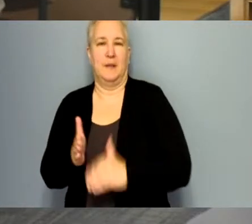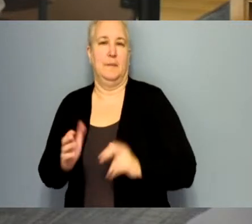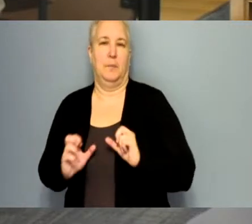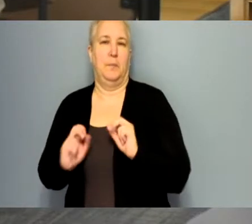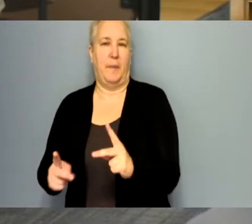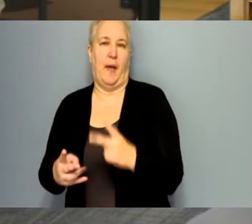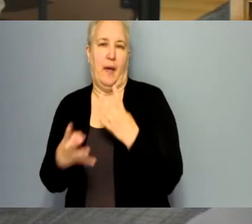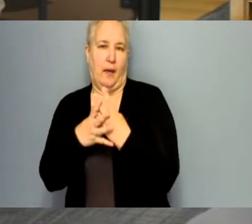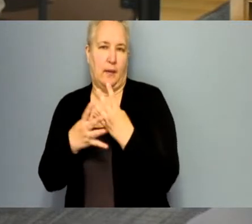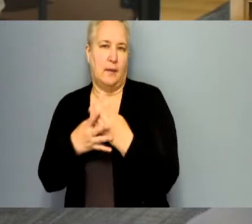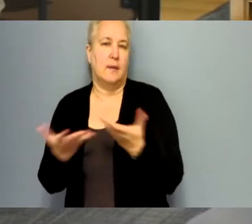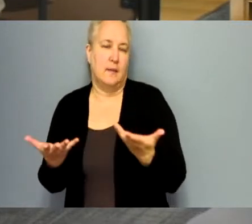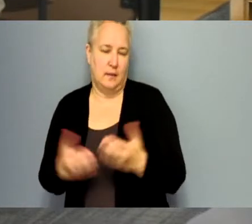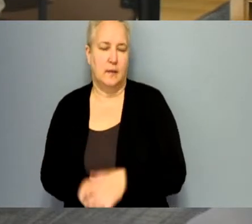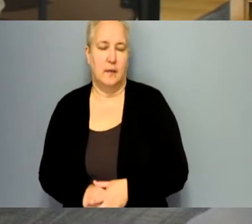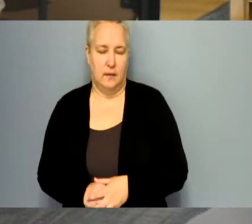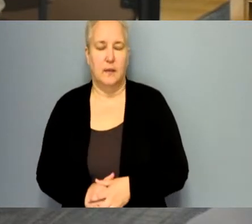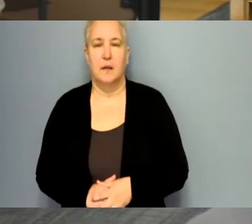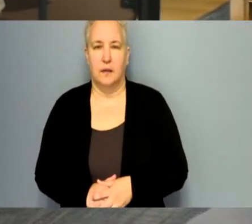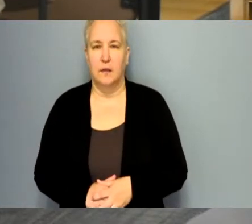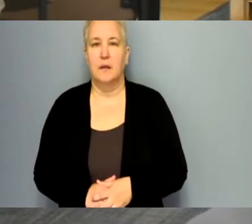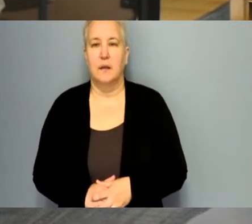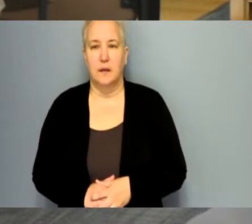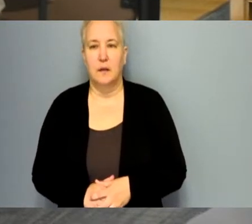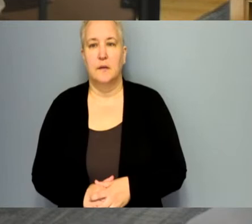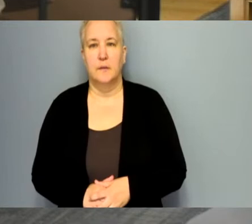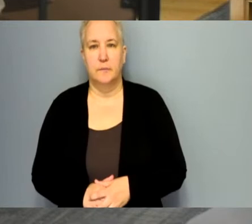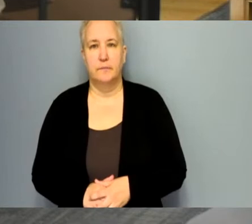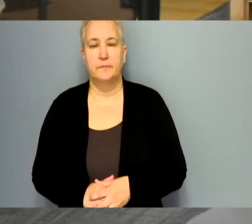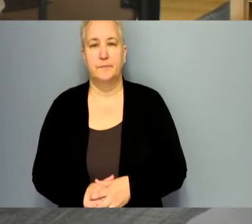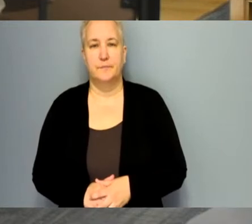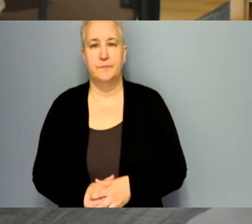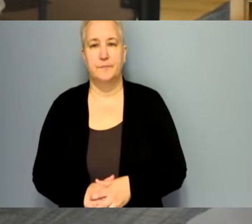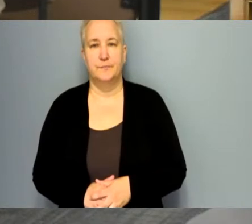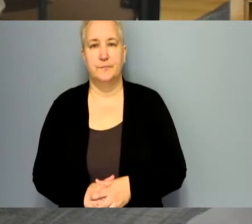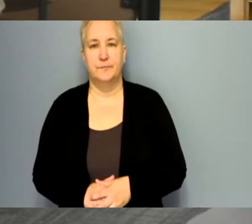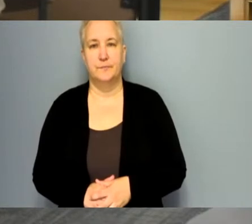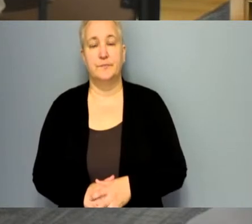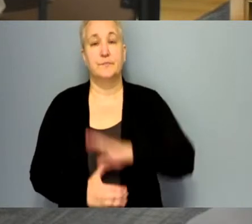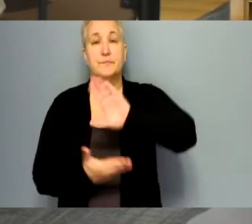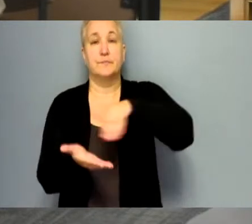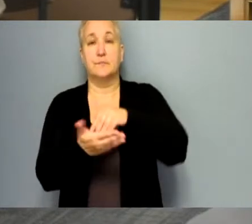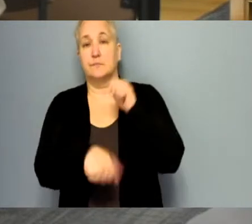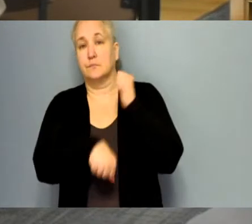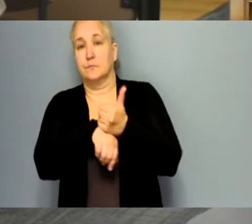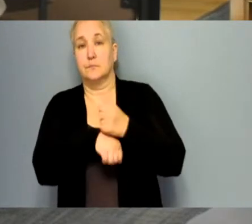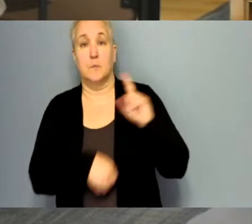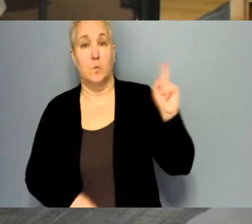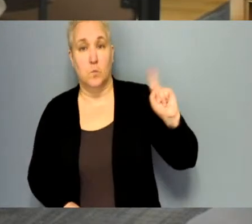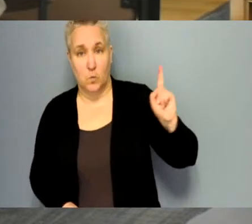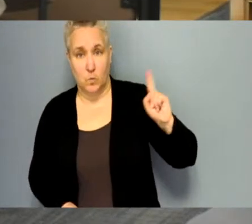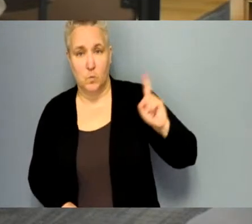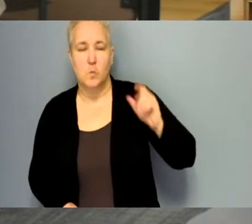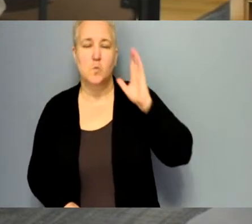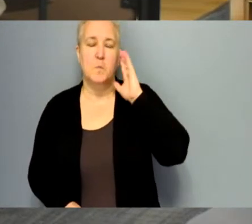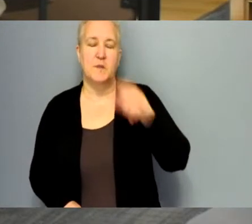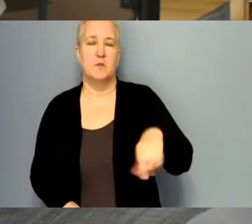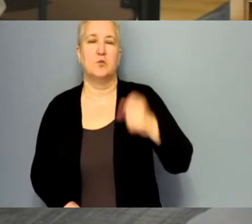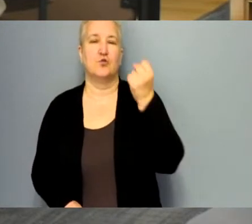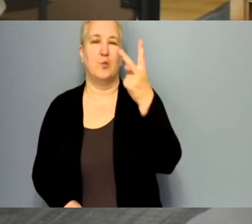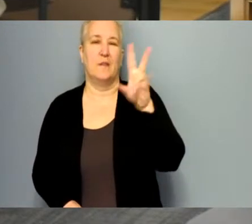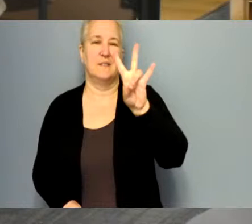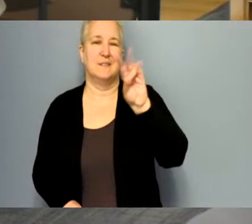into incarceration. The location of this center will be at